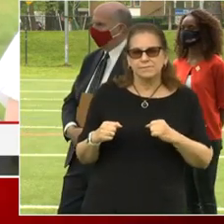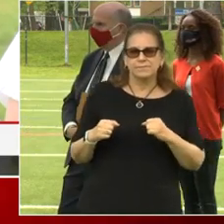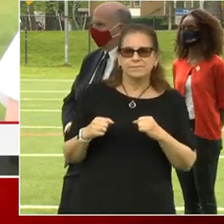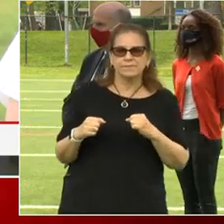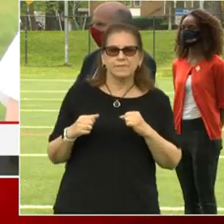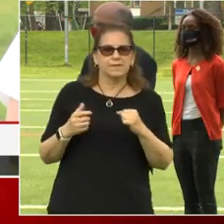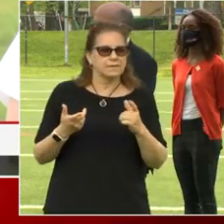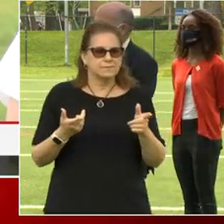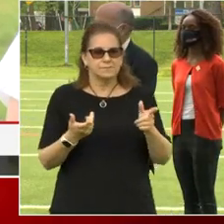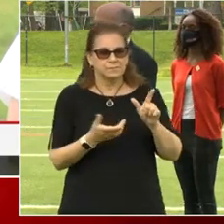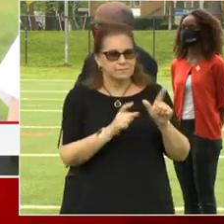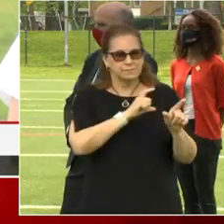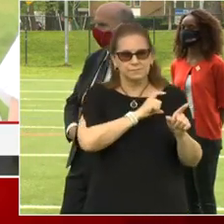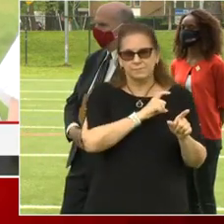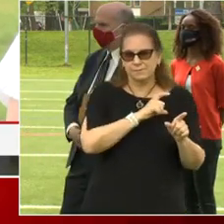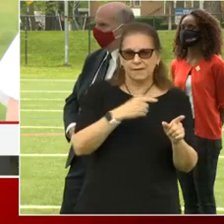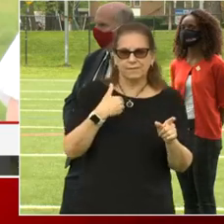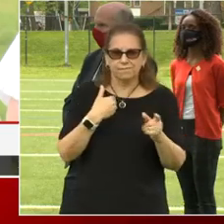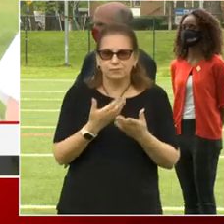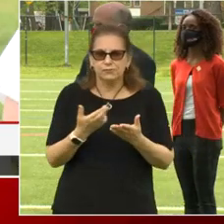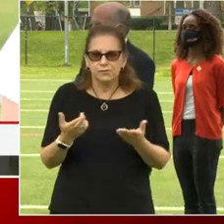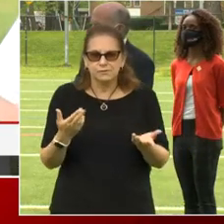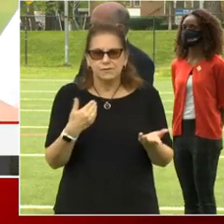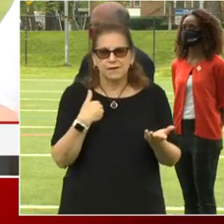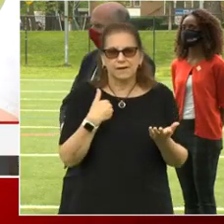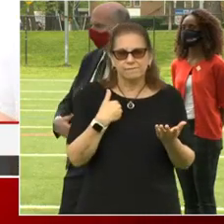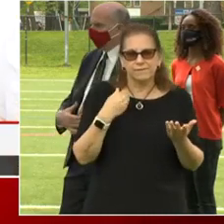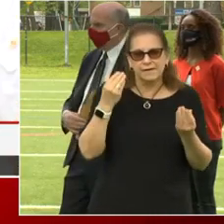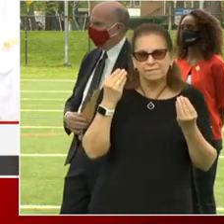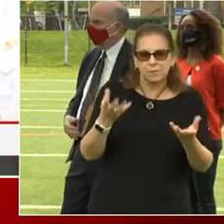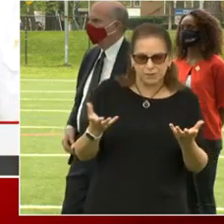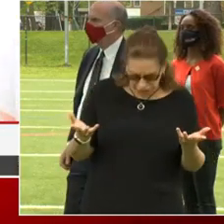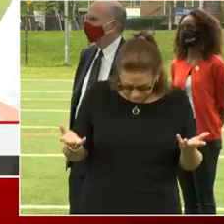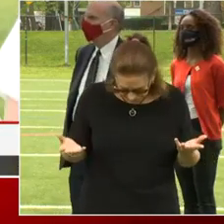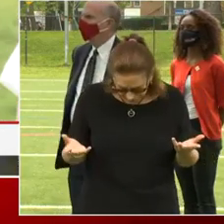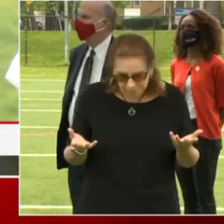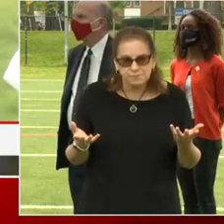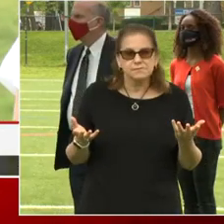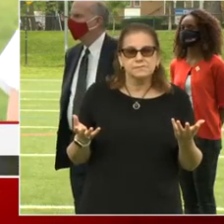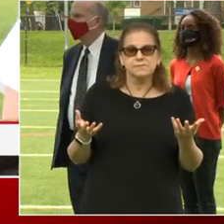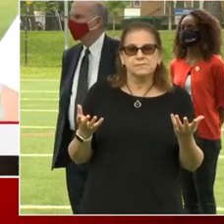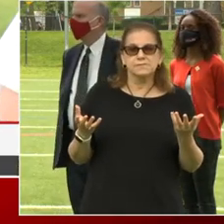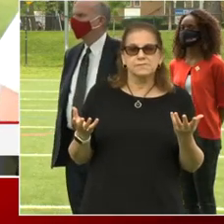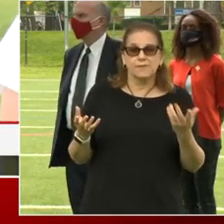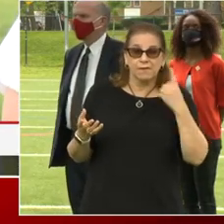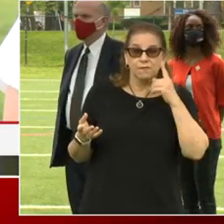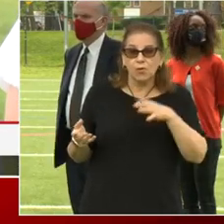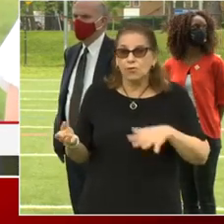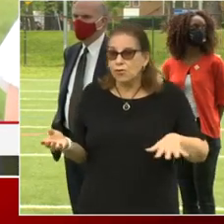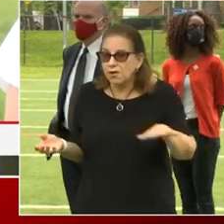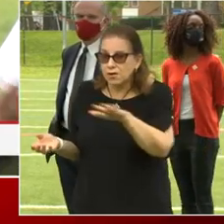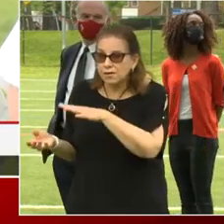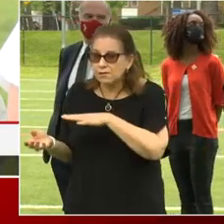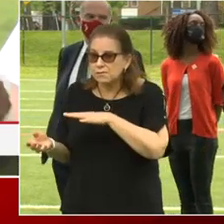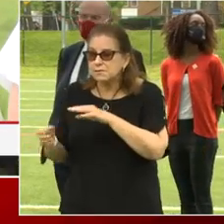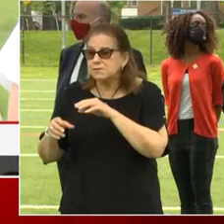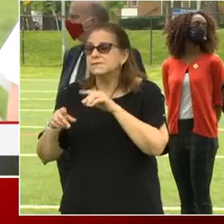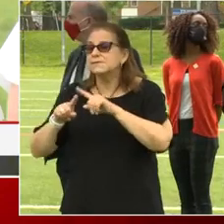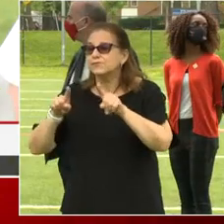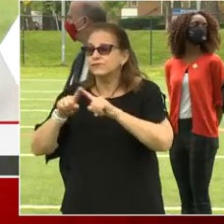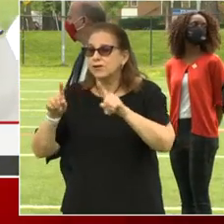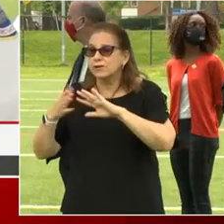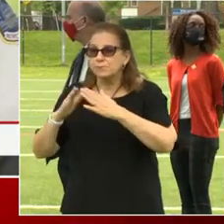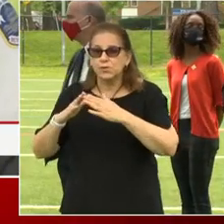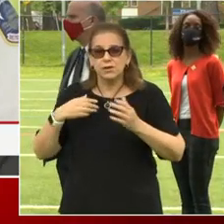as the mayor just mentioned a minute ago, the whole of government approach in those areas. So we're not going to neglect other communities. The second